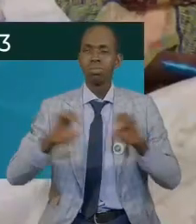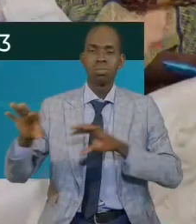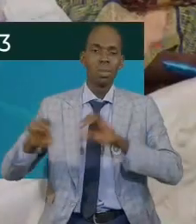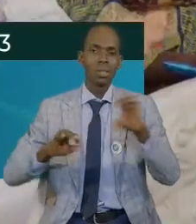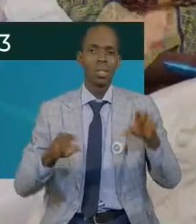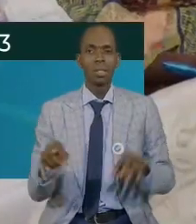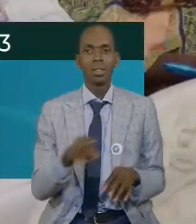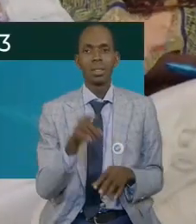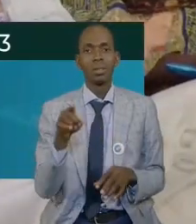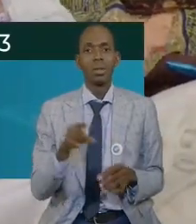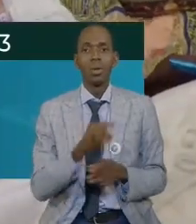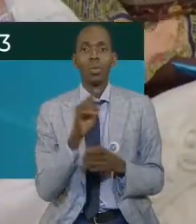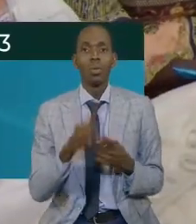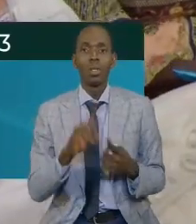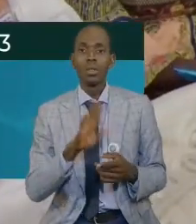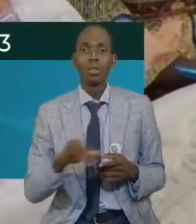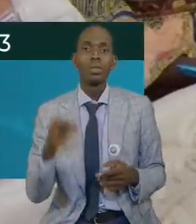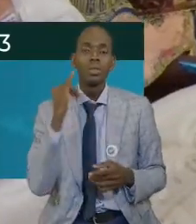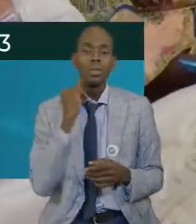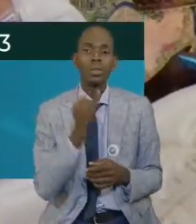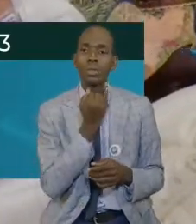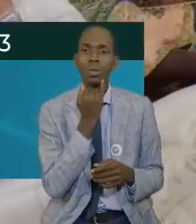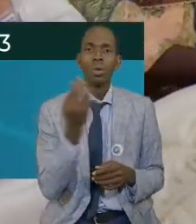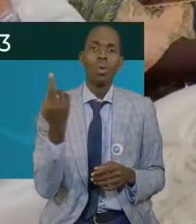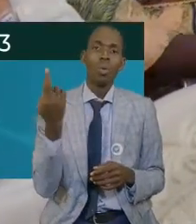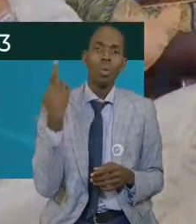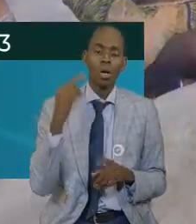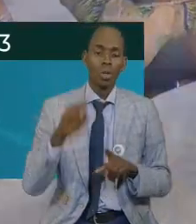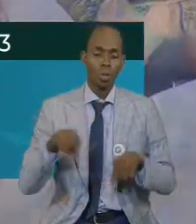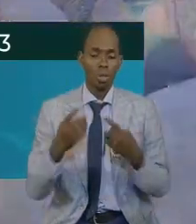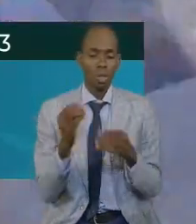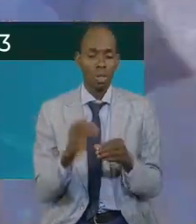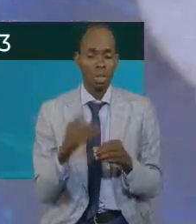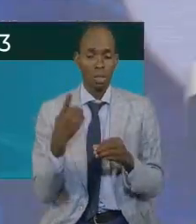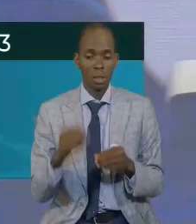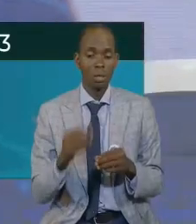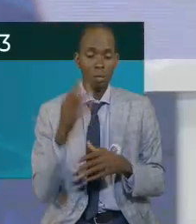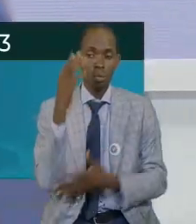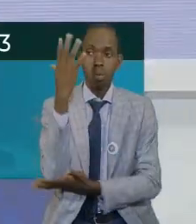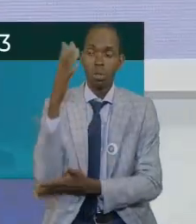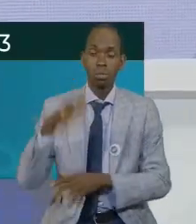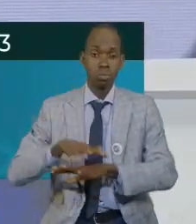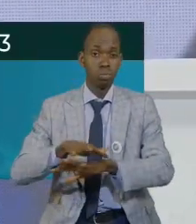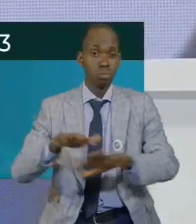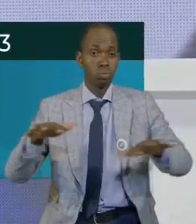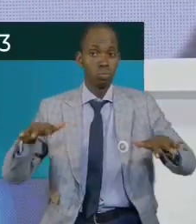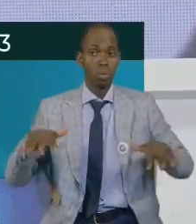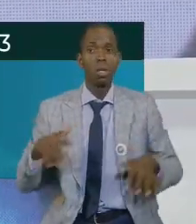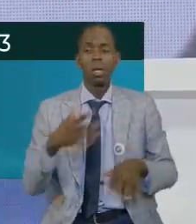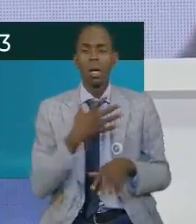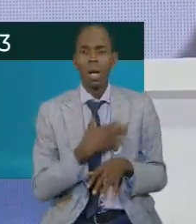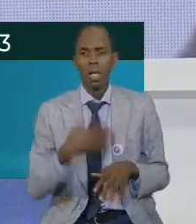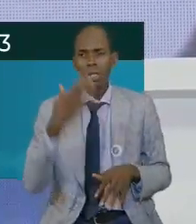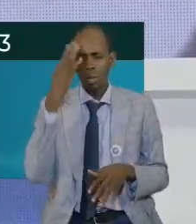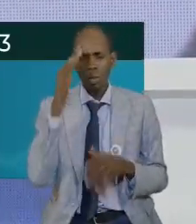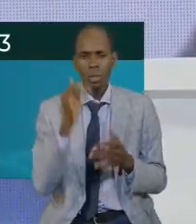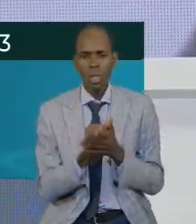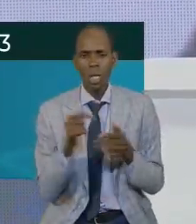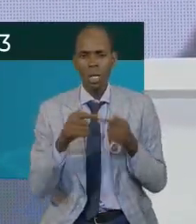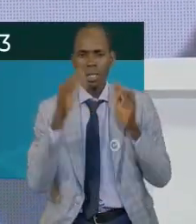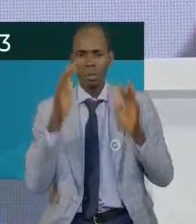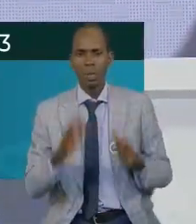when the children of Israel were going in the wilderness and he knew that all those enemies were